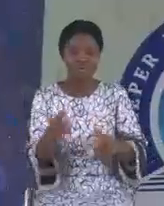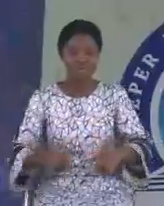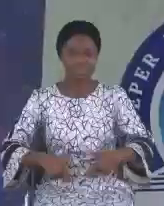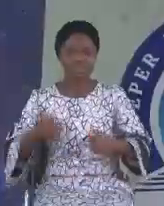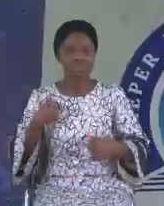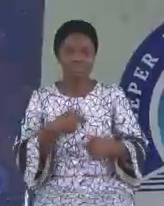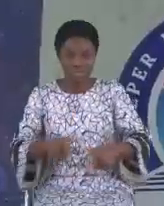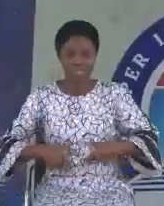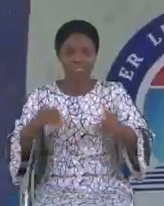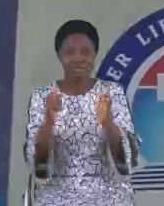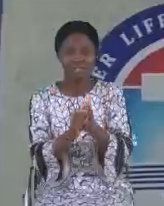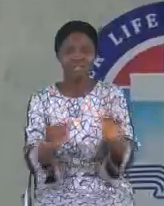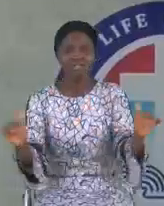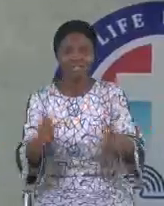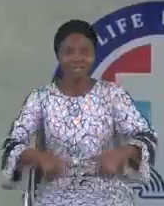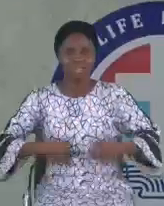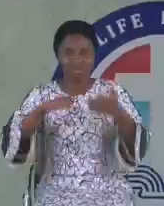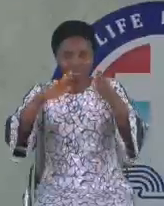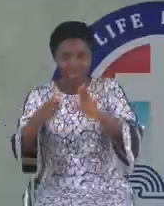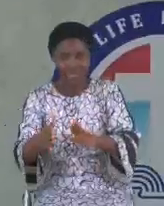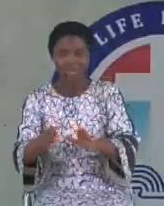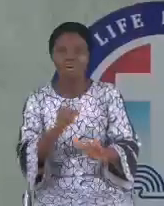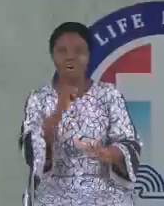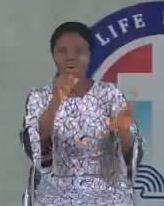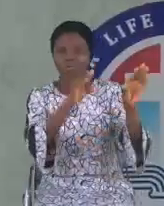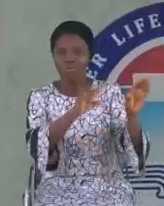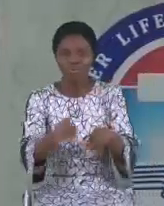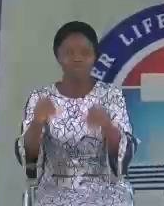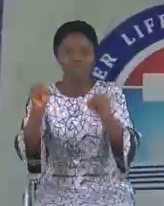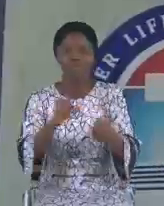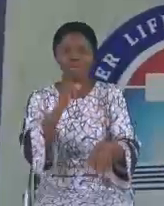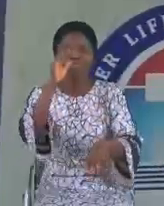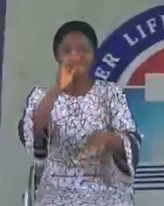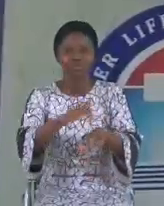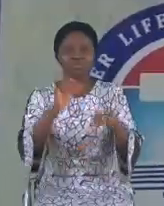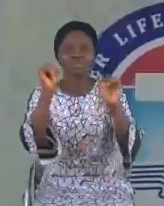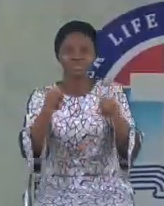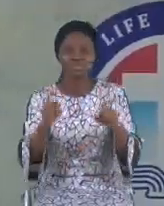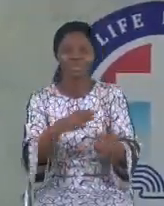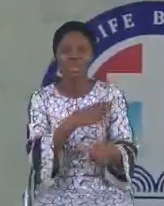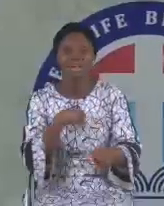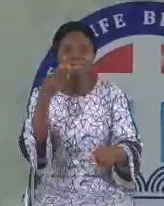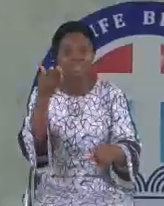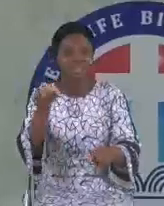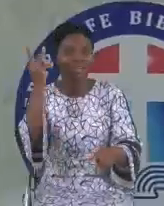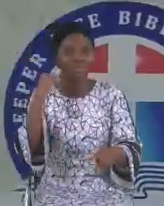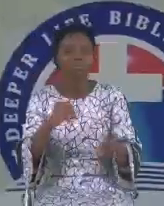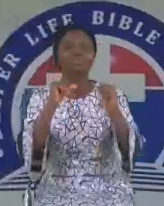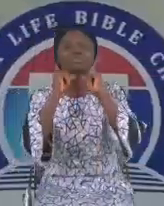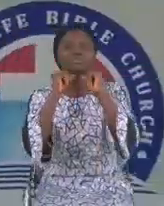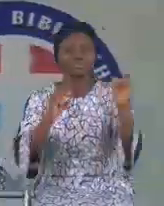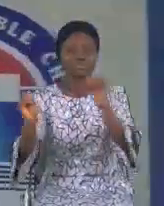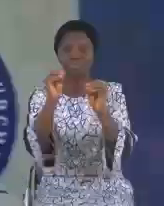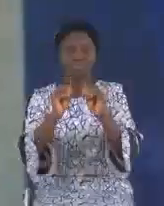dead there, immovable, untouchable, and there was nothing that could change us. It says,